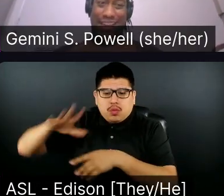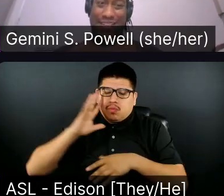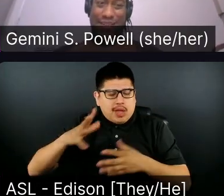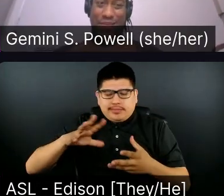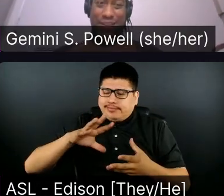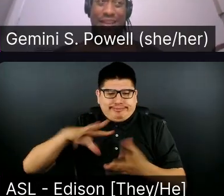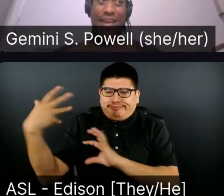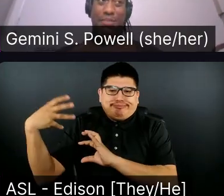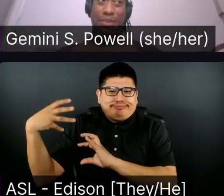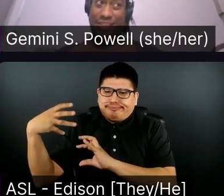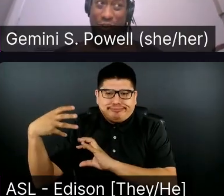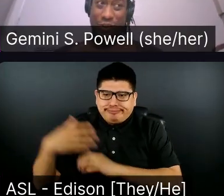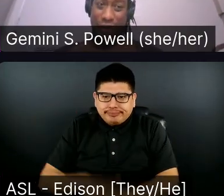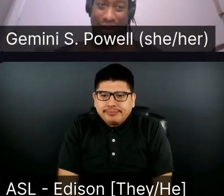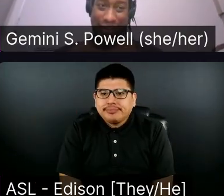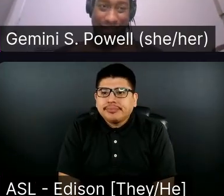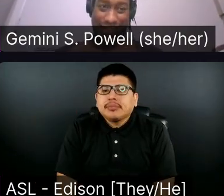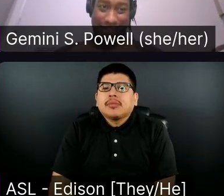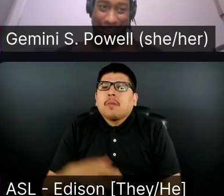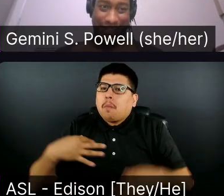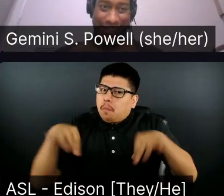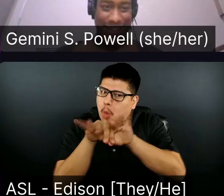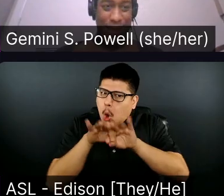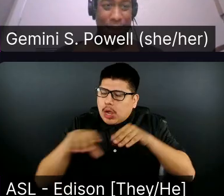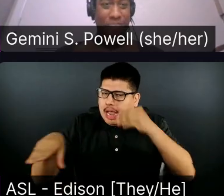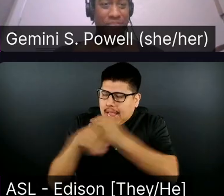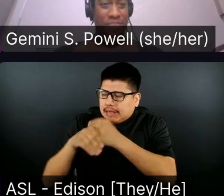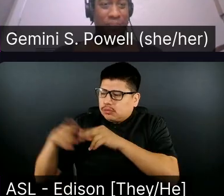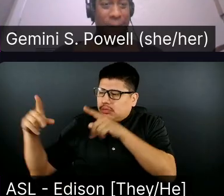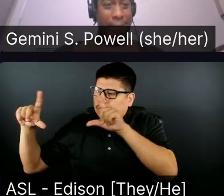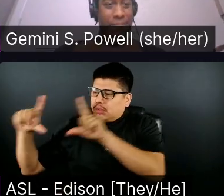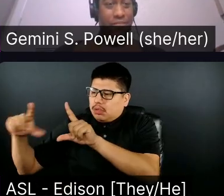elements in HTML, and please close your brackets in CSS.